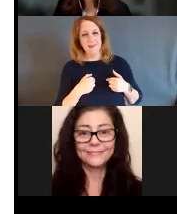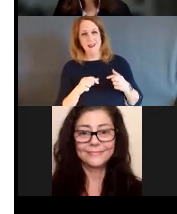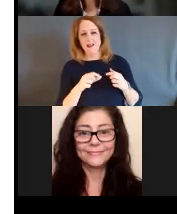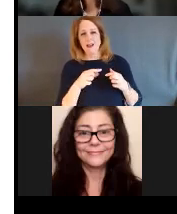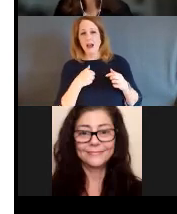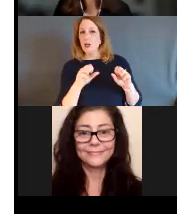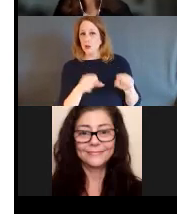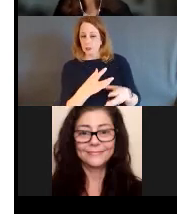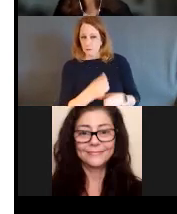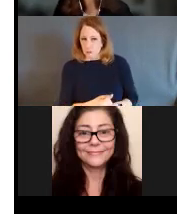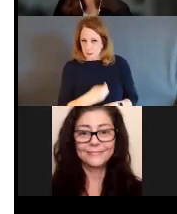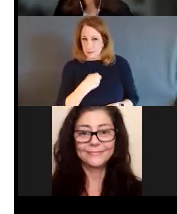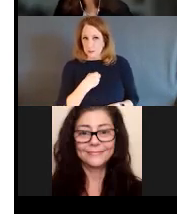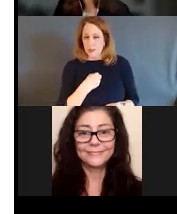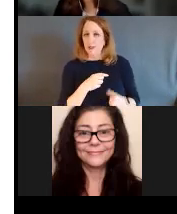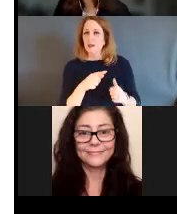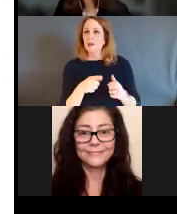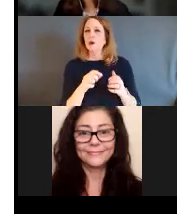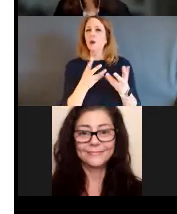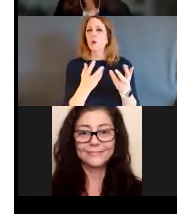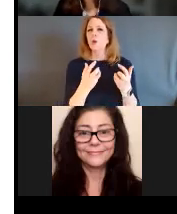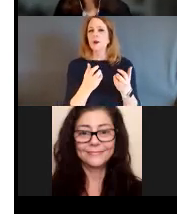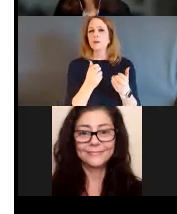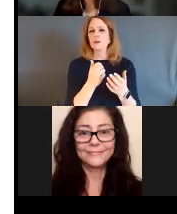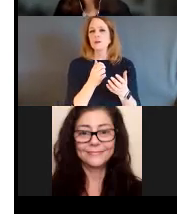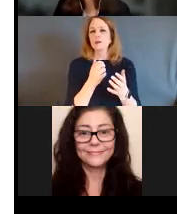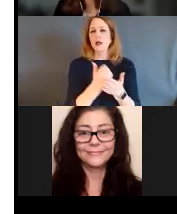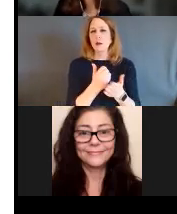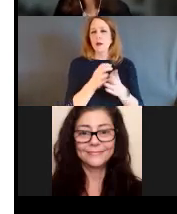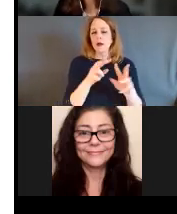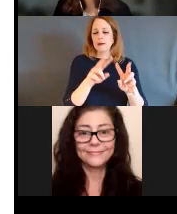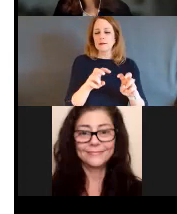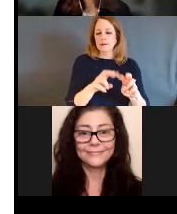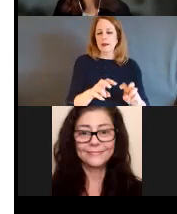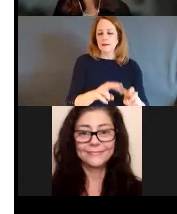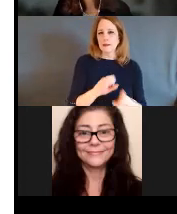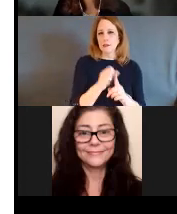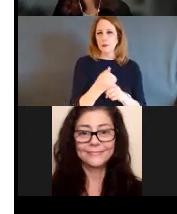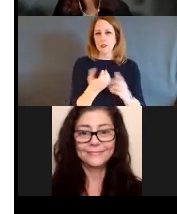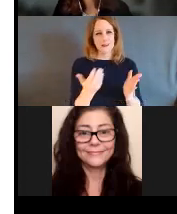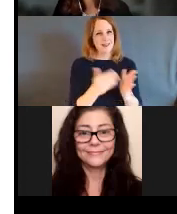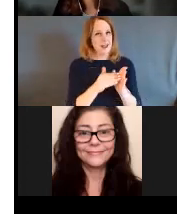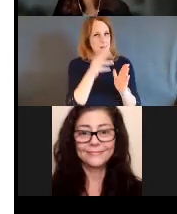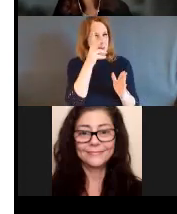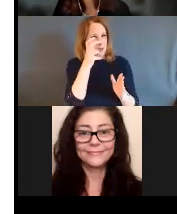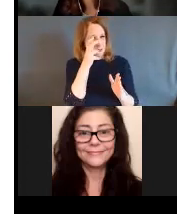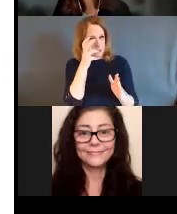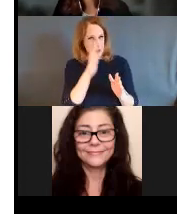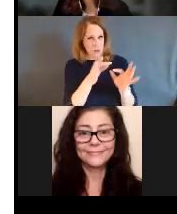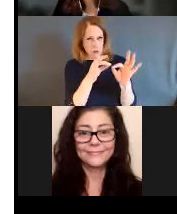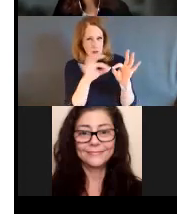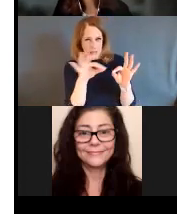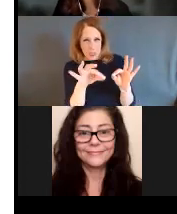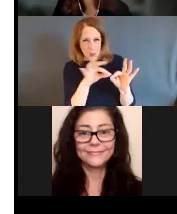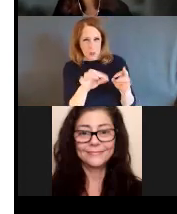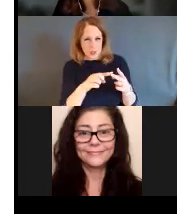trust. You're also helping to assess the situation. So paying attention again to that language that they're using, that tone of